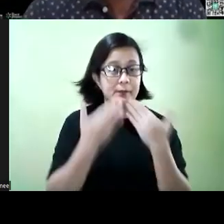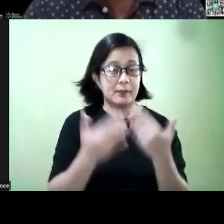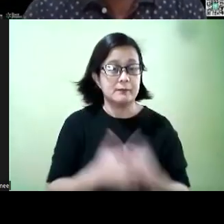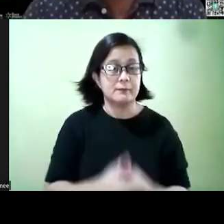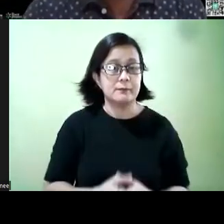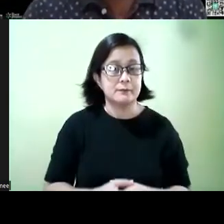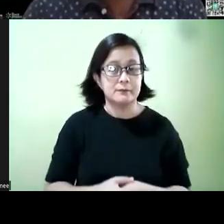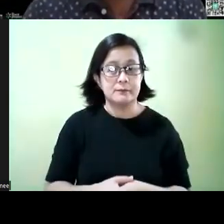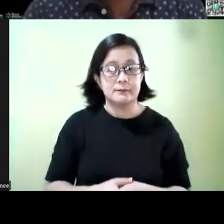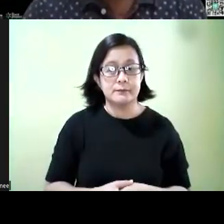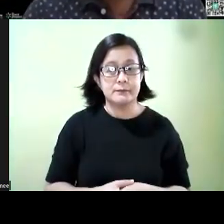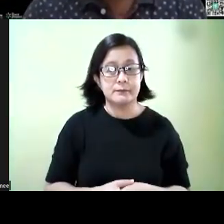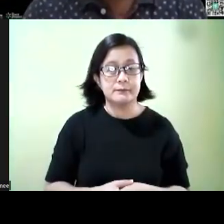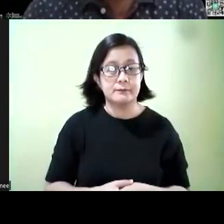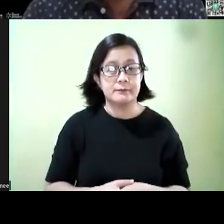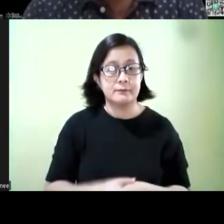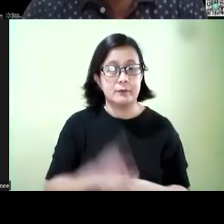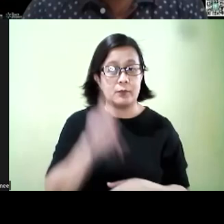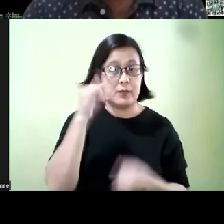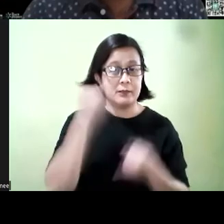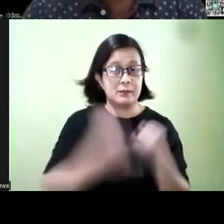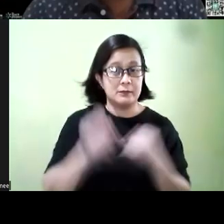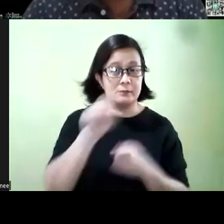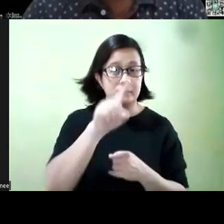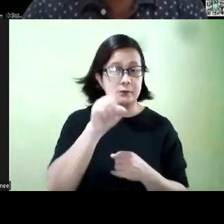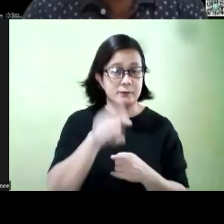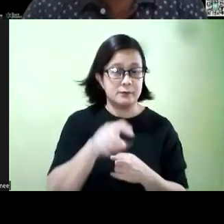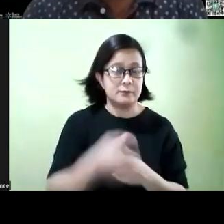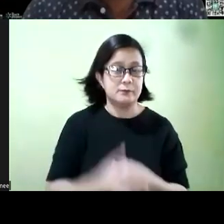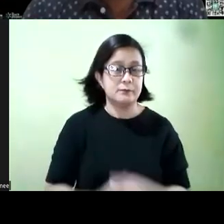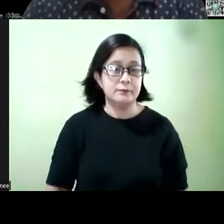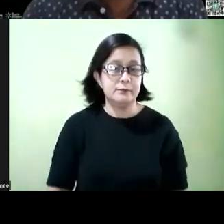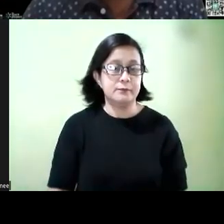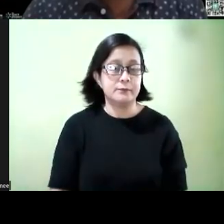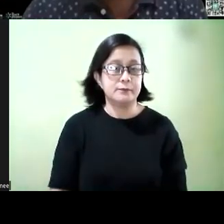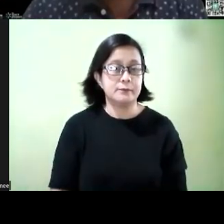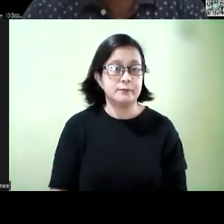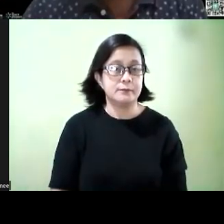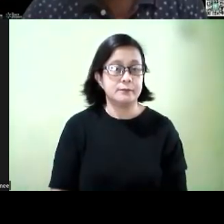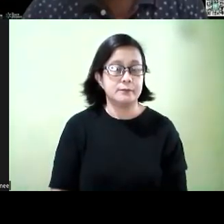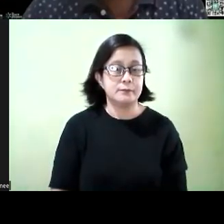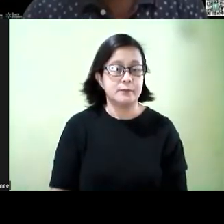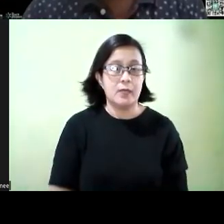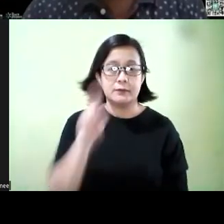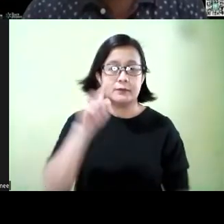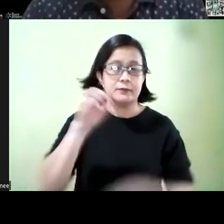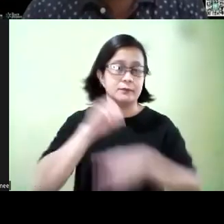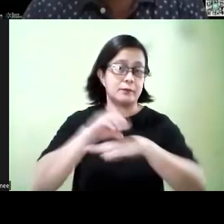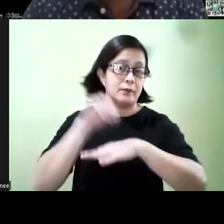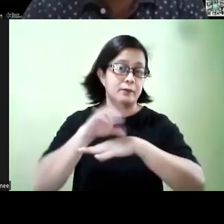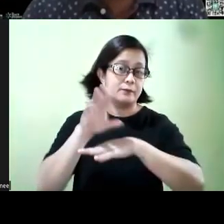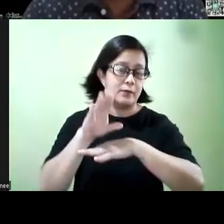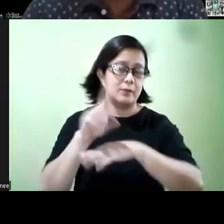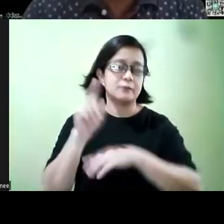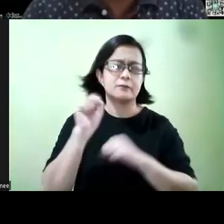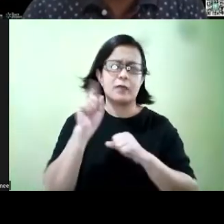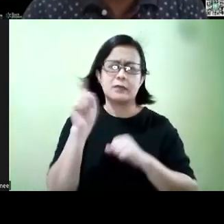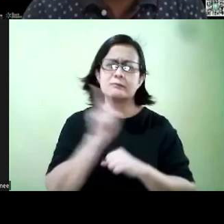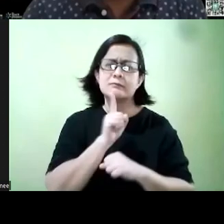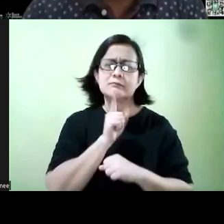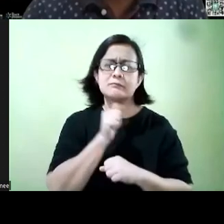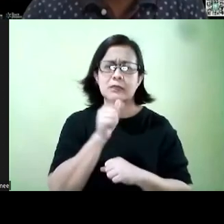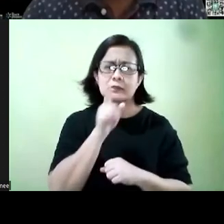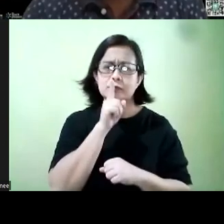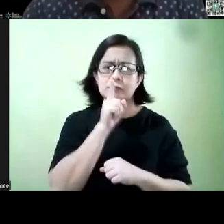Sir Paul, for that. One last question for the three of you. What can you advise to someone who isn't sure about